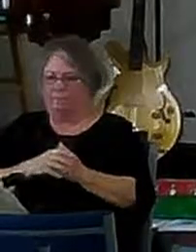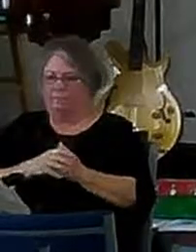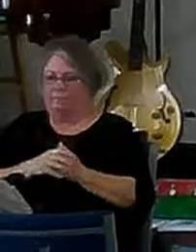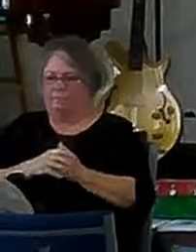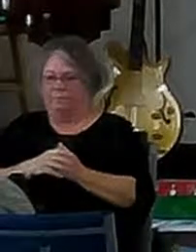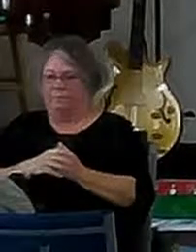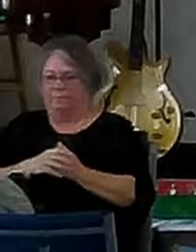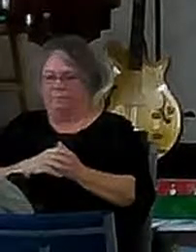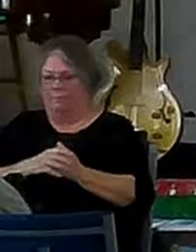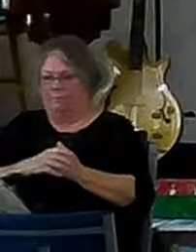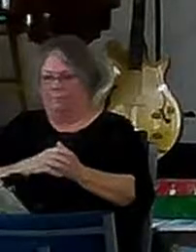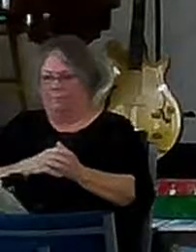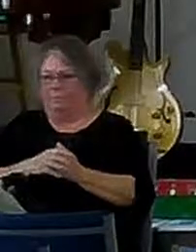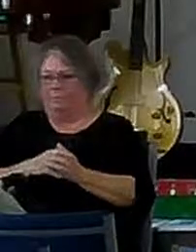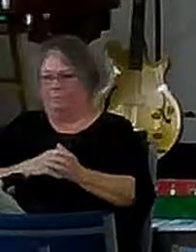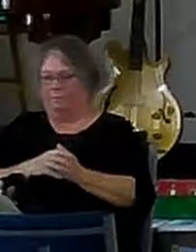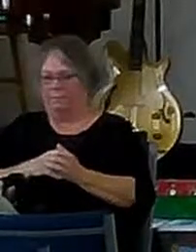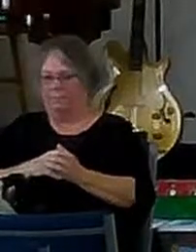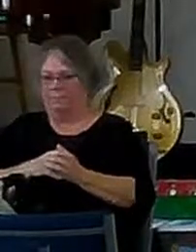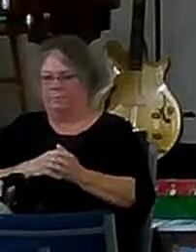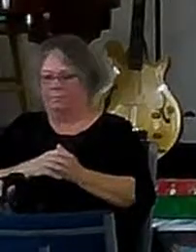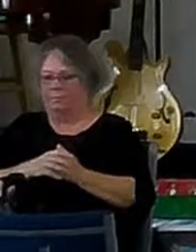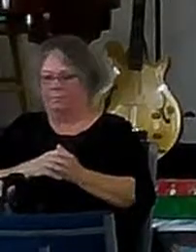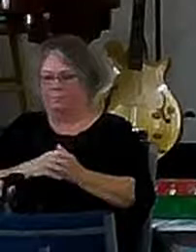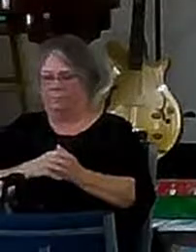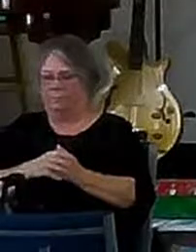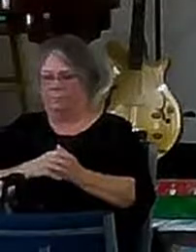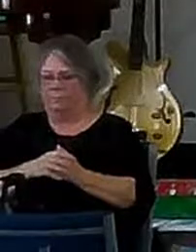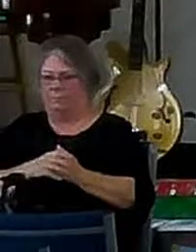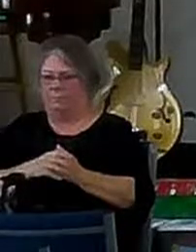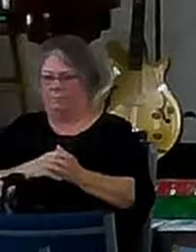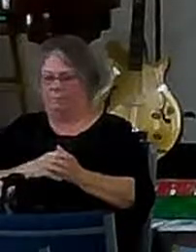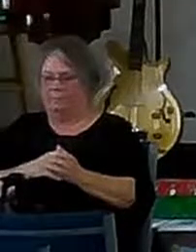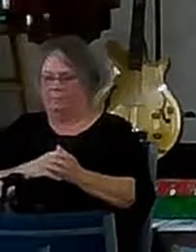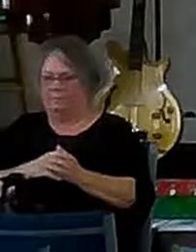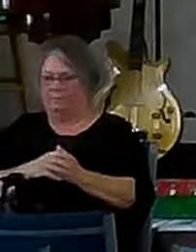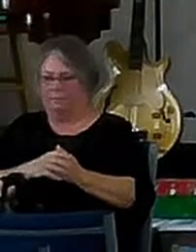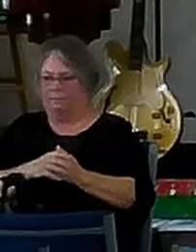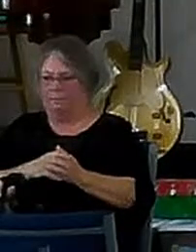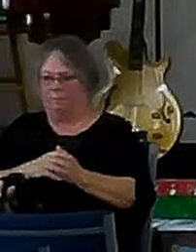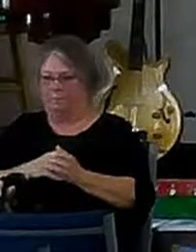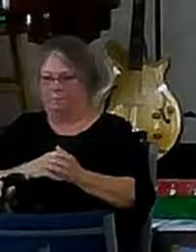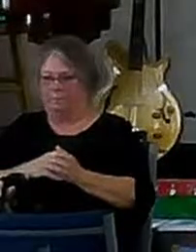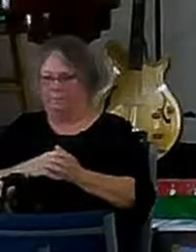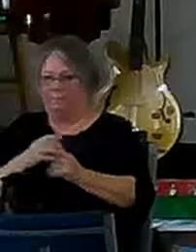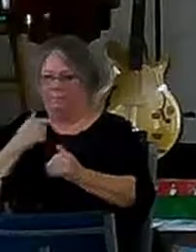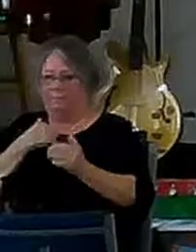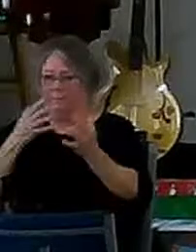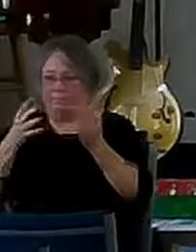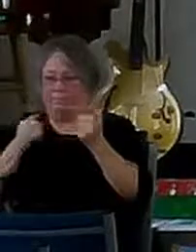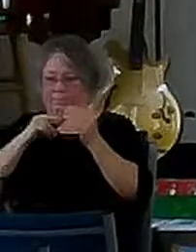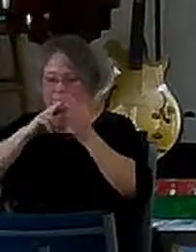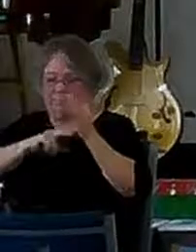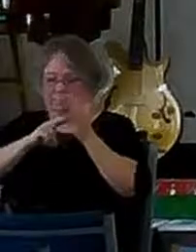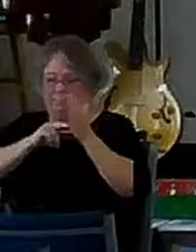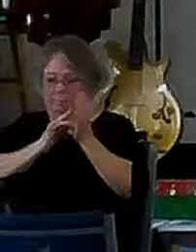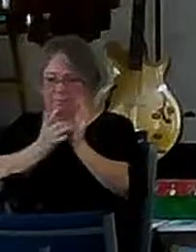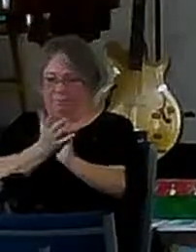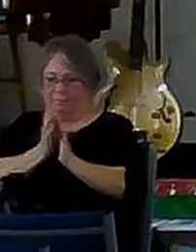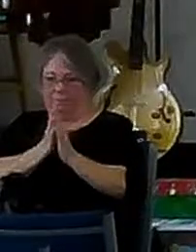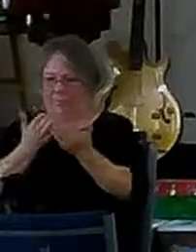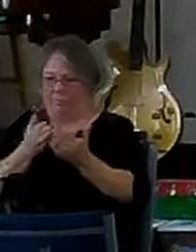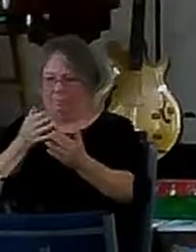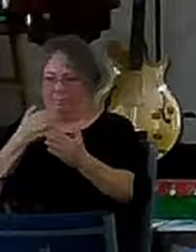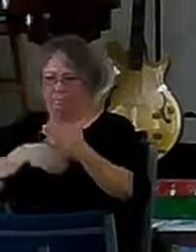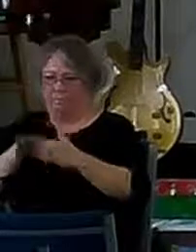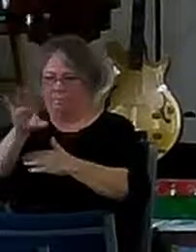specific privileges. So I want to read these verses to you and then make some brief observations. So chapter